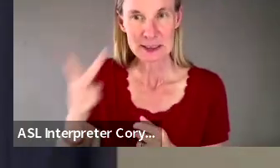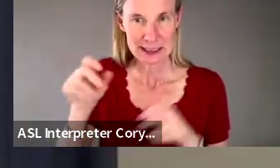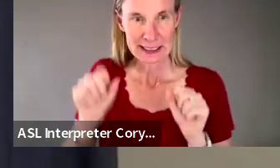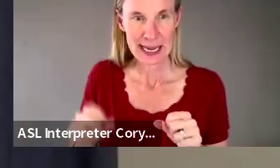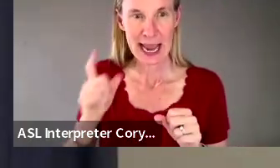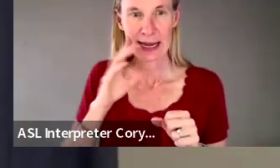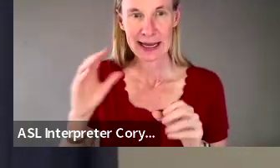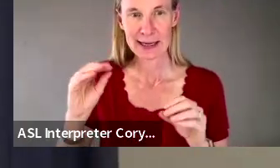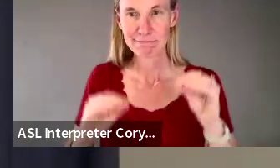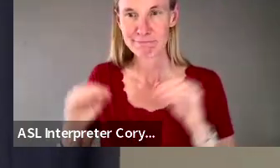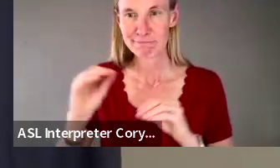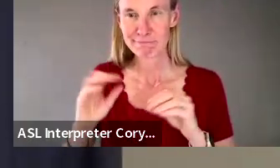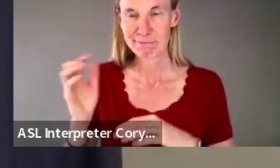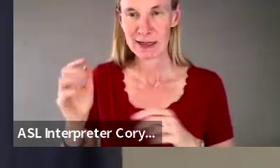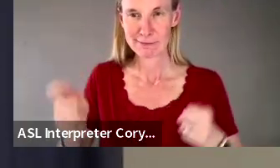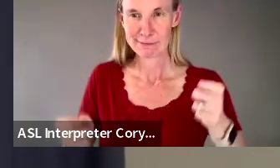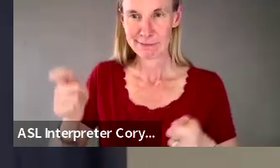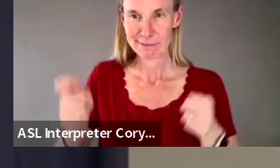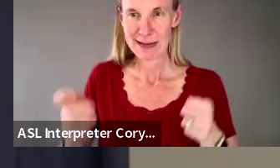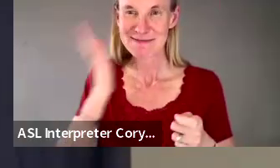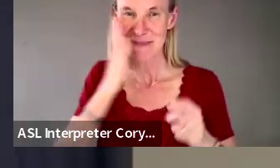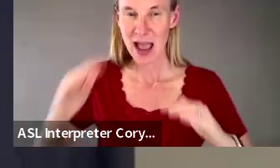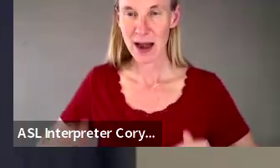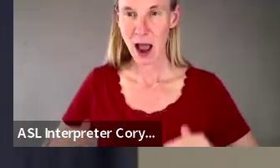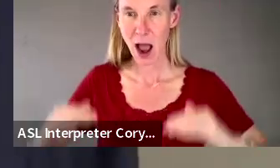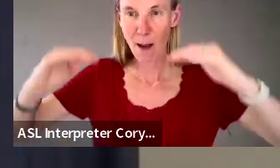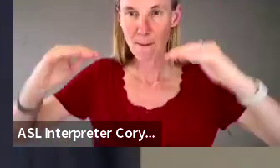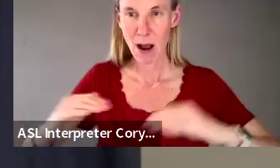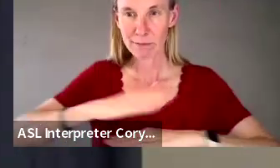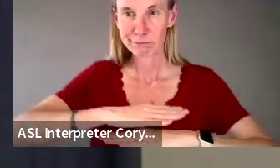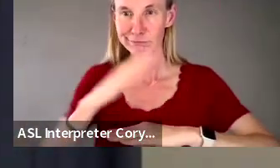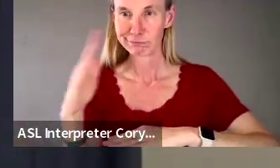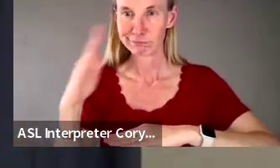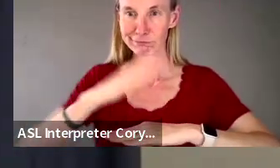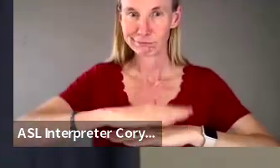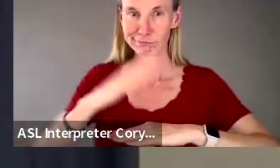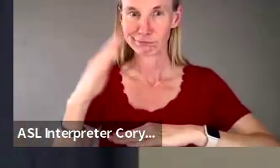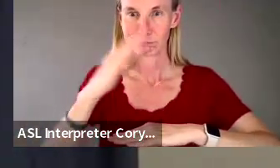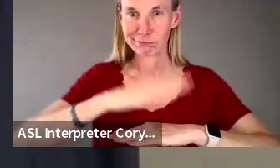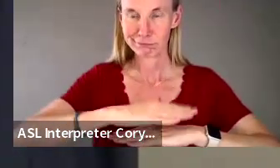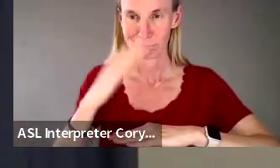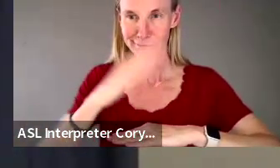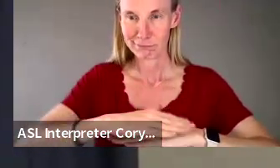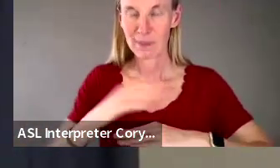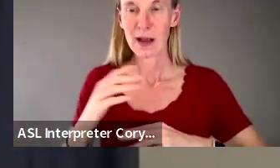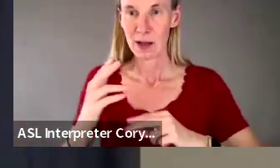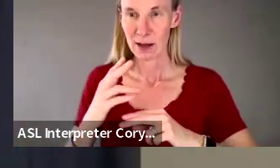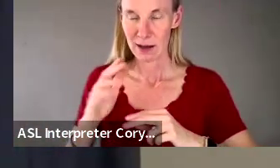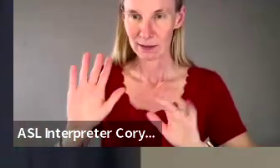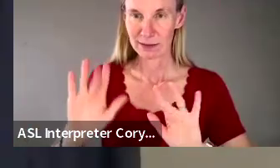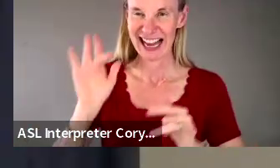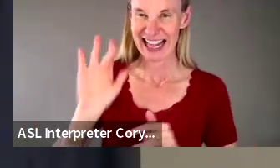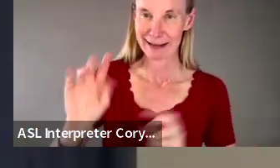of his bed with the control of his computer, highlighting these bright yellows from left to the